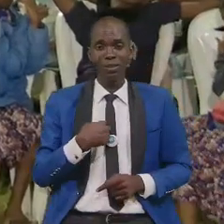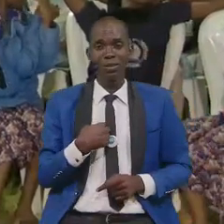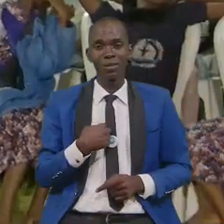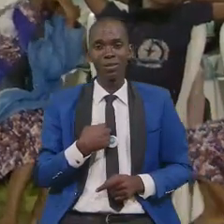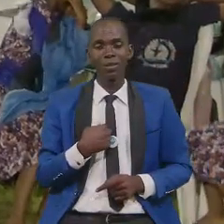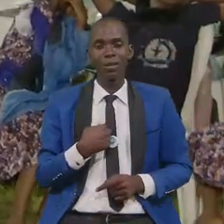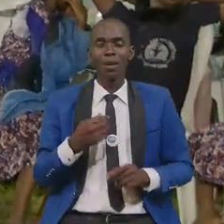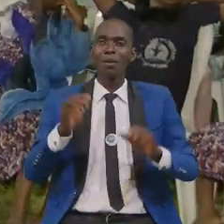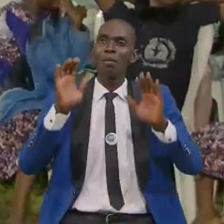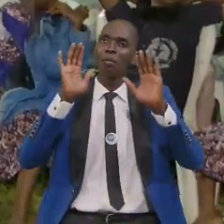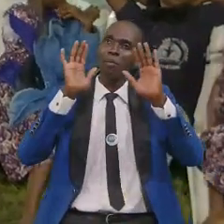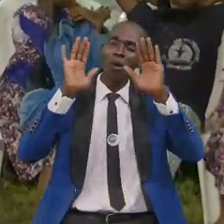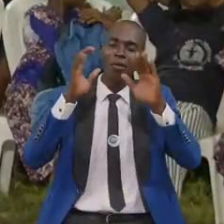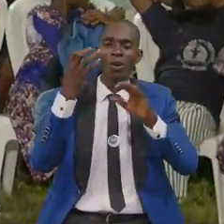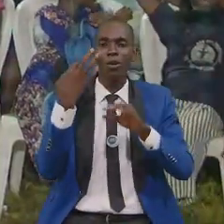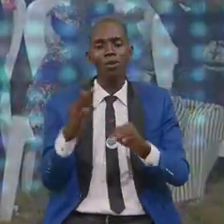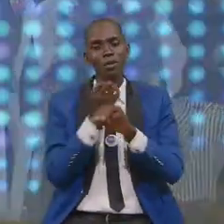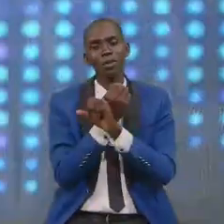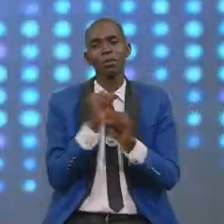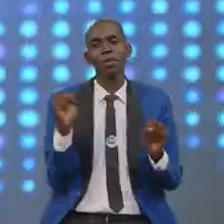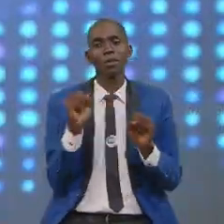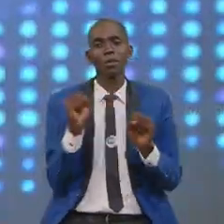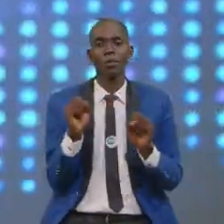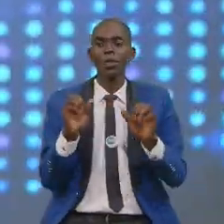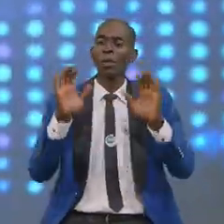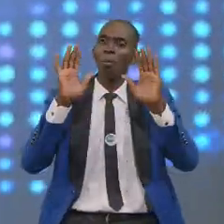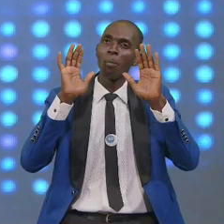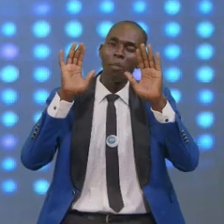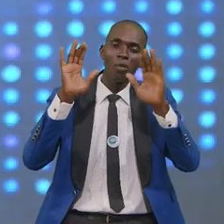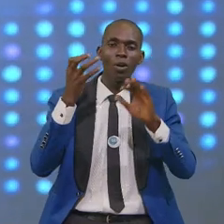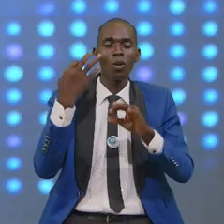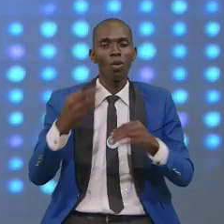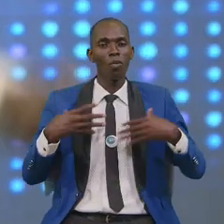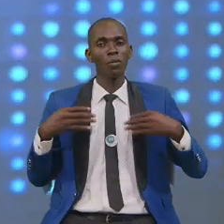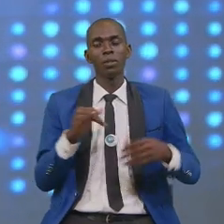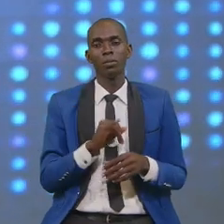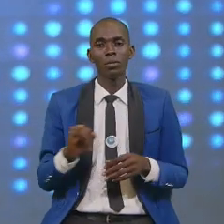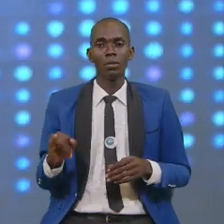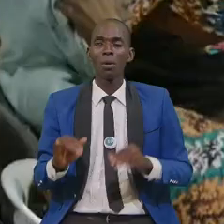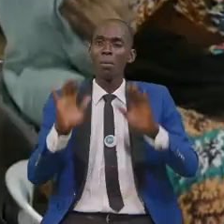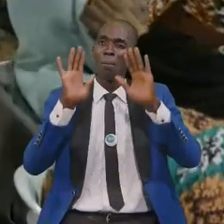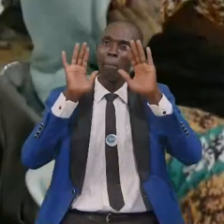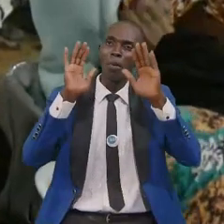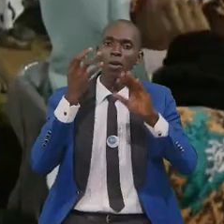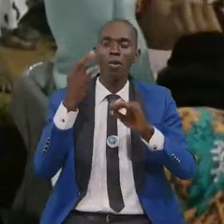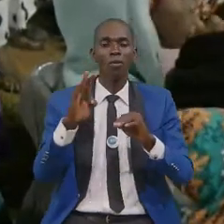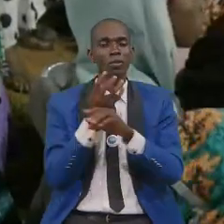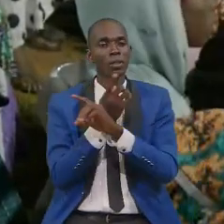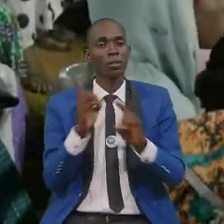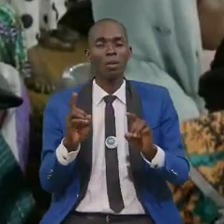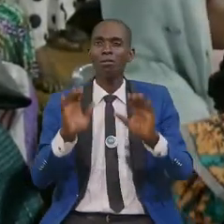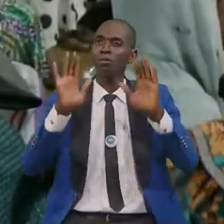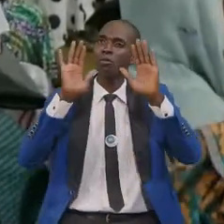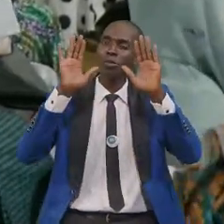marvels of salvation, marvels of healing, marvels of deliverance, marvels